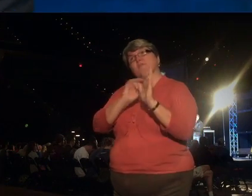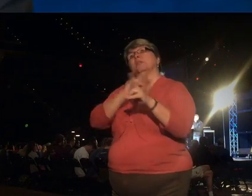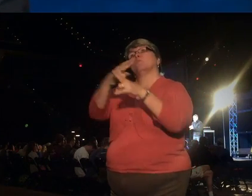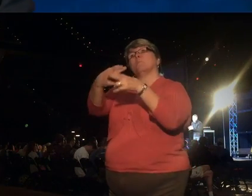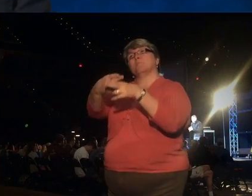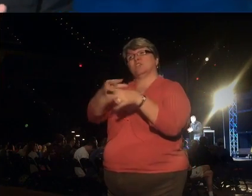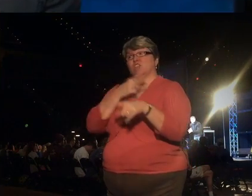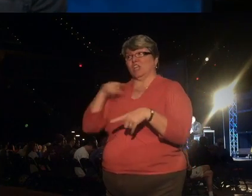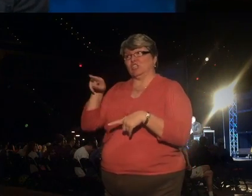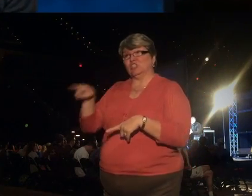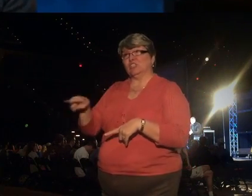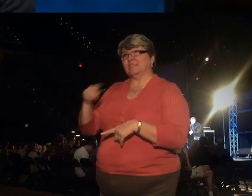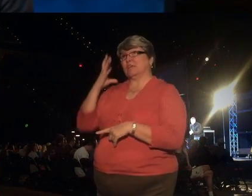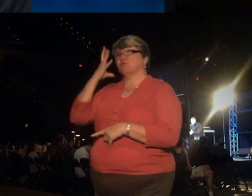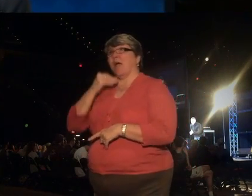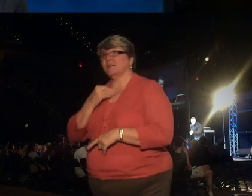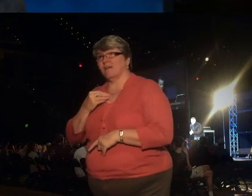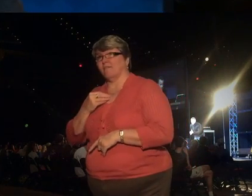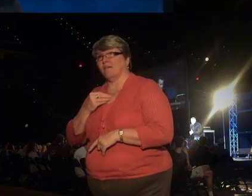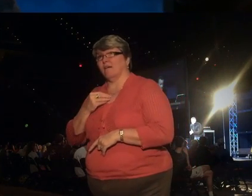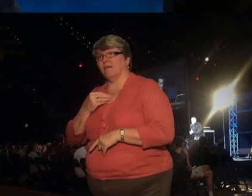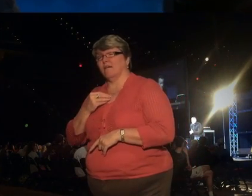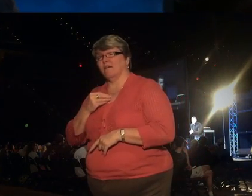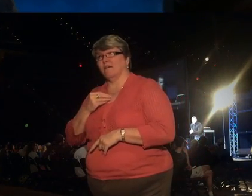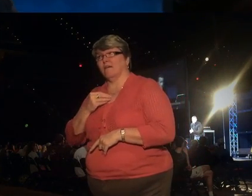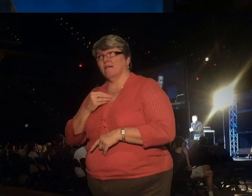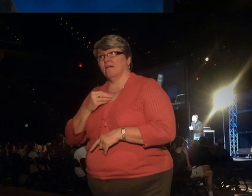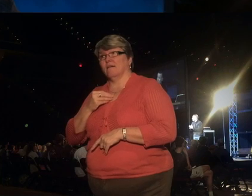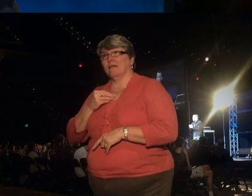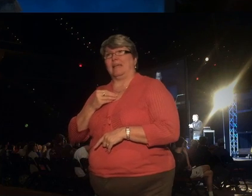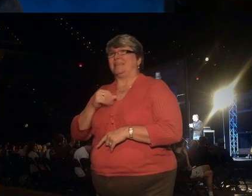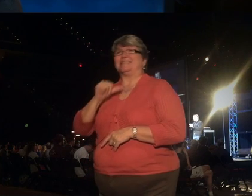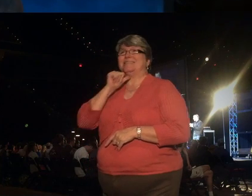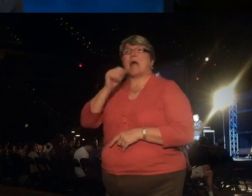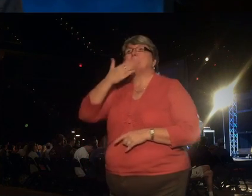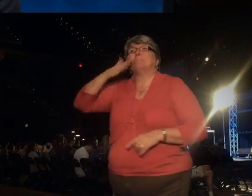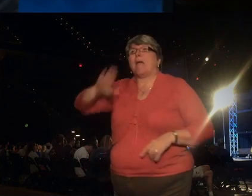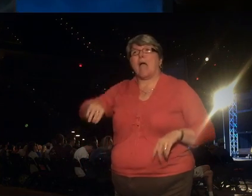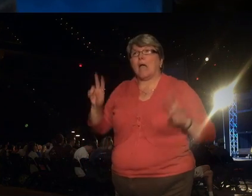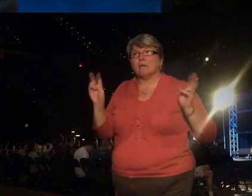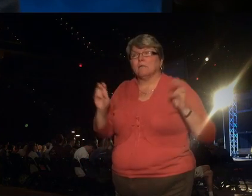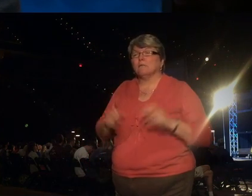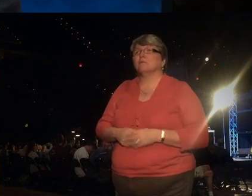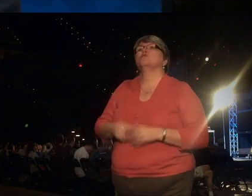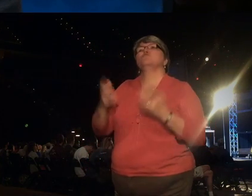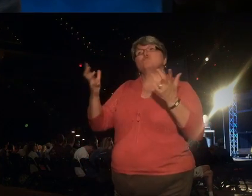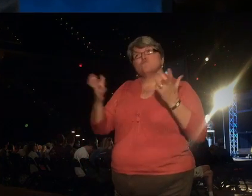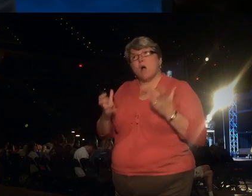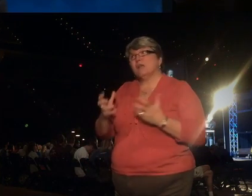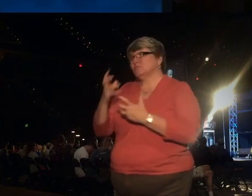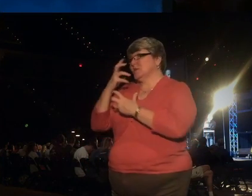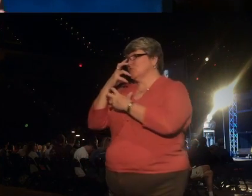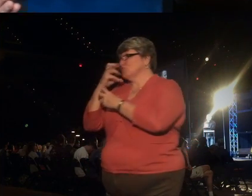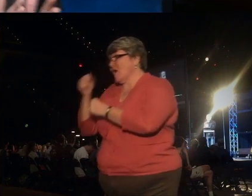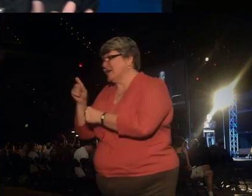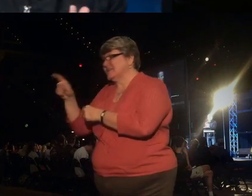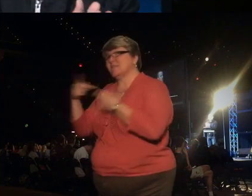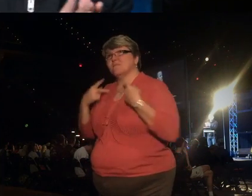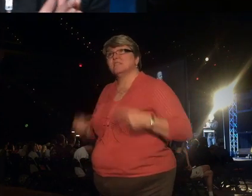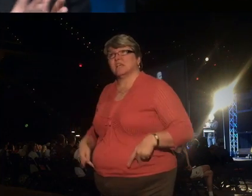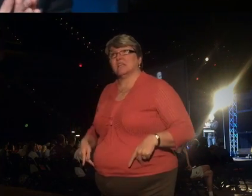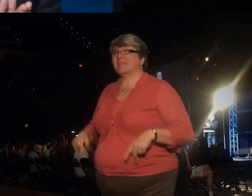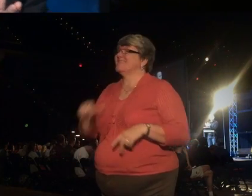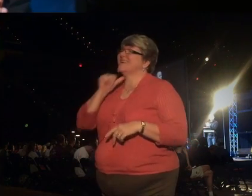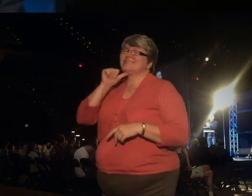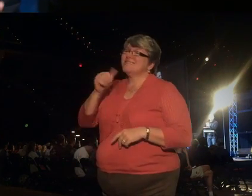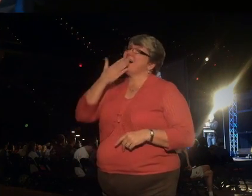attractive, right? It's not bad. You want to be attracted to them physically. That's not a bad question to